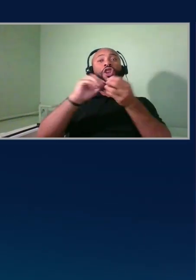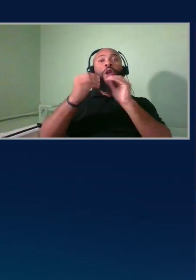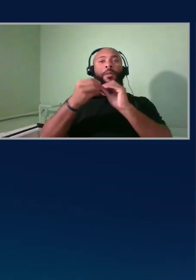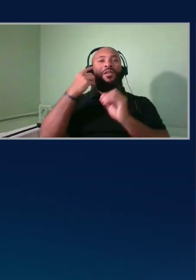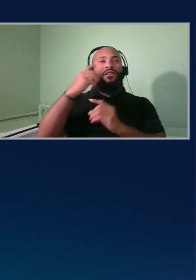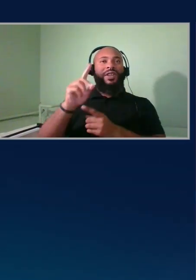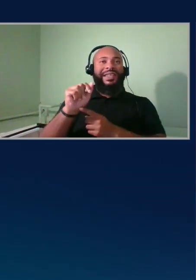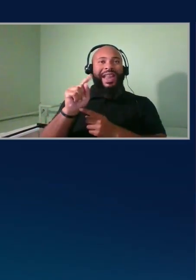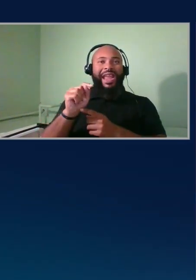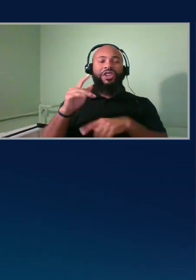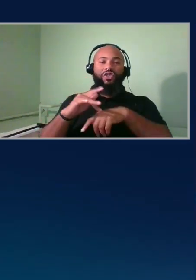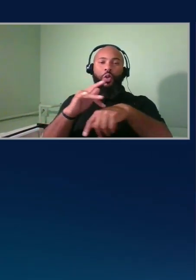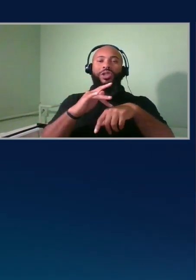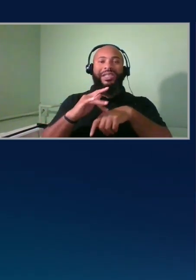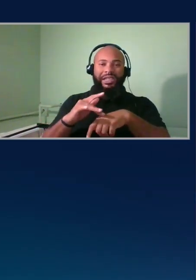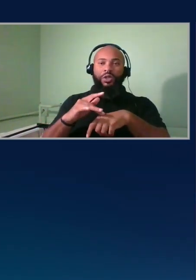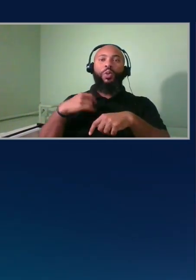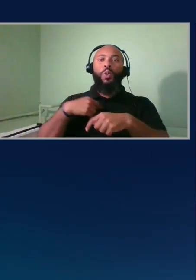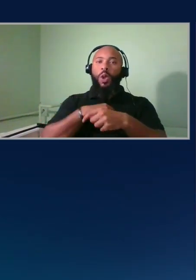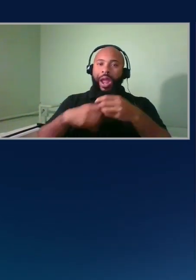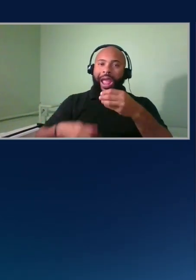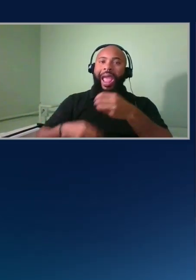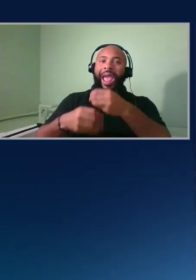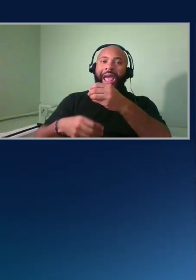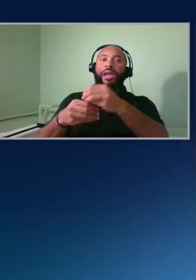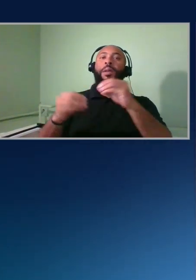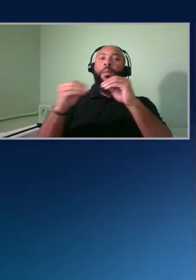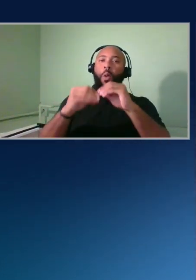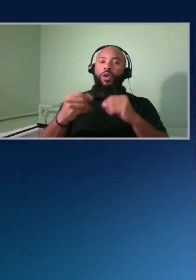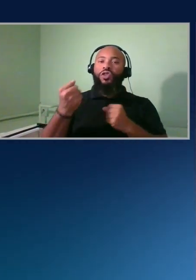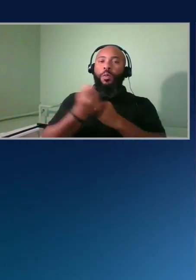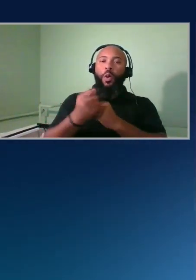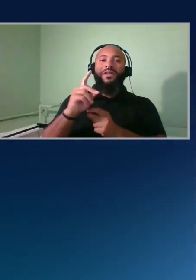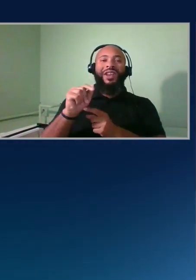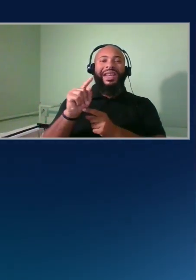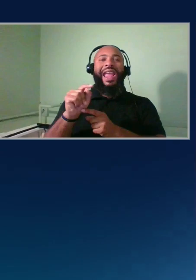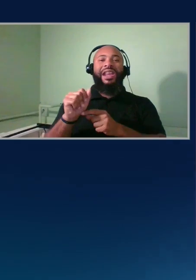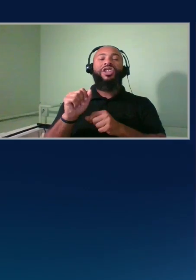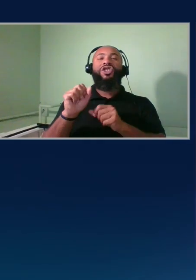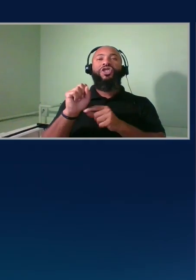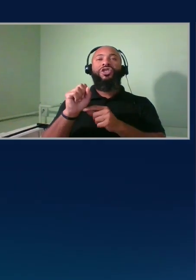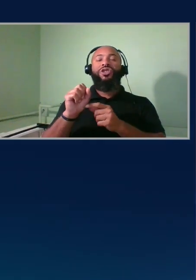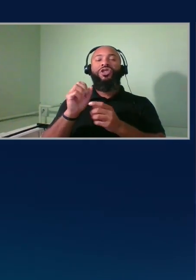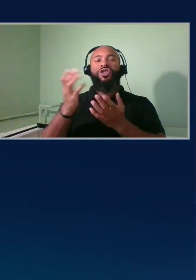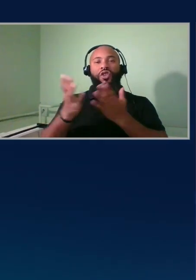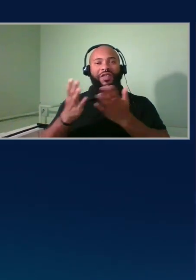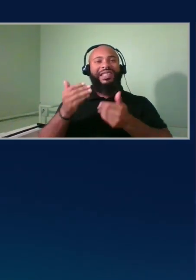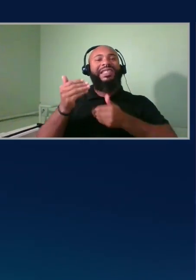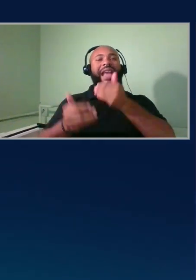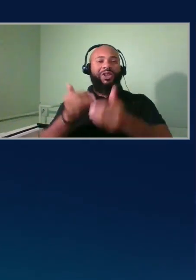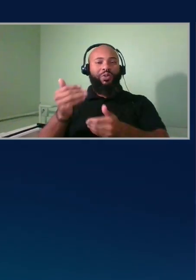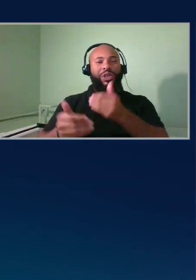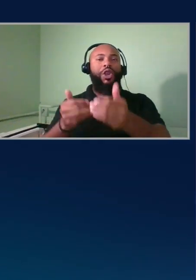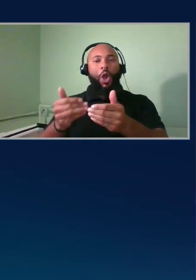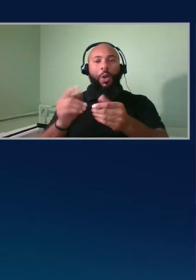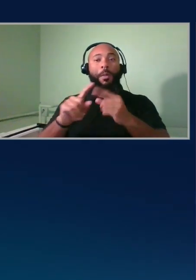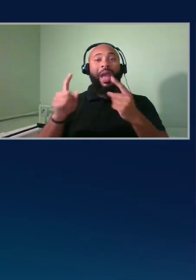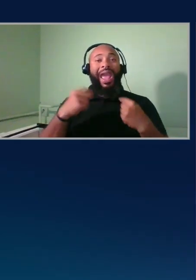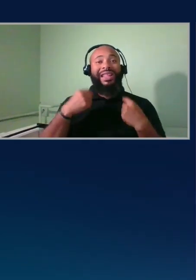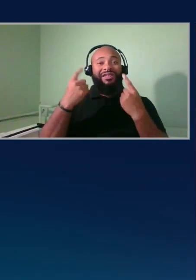more data sources as we go along. But at least for all the popular data sources, we have support inbuilt.